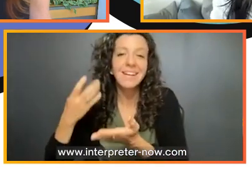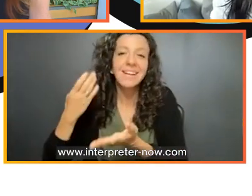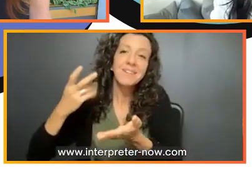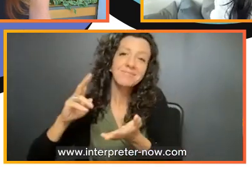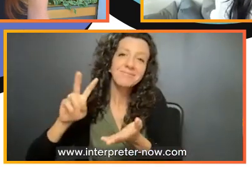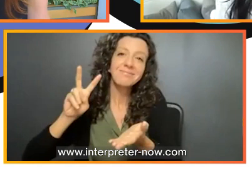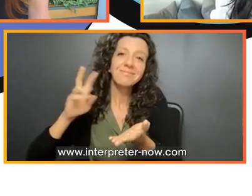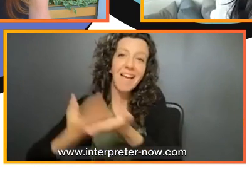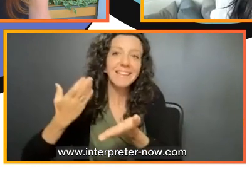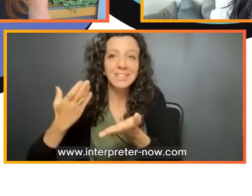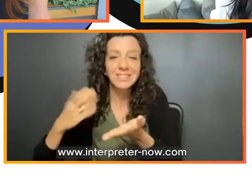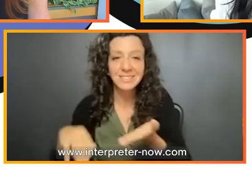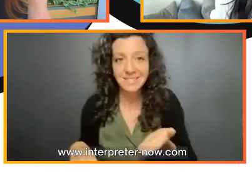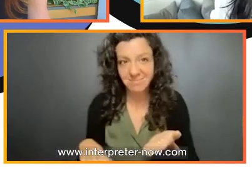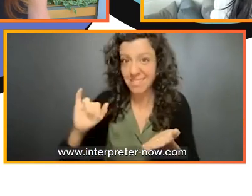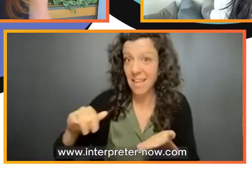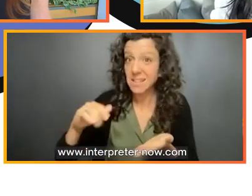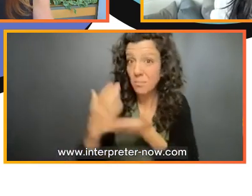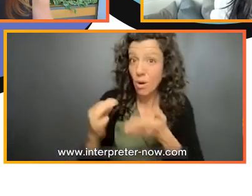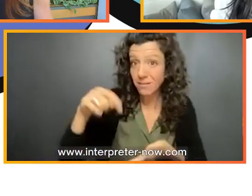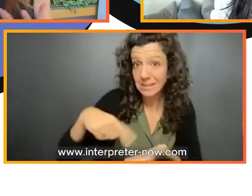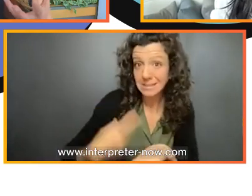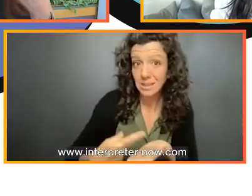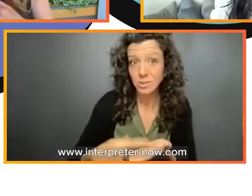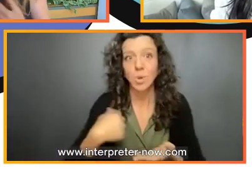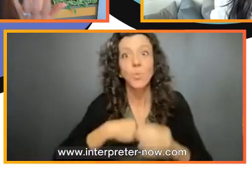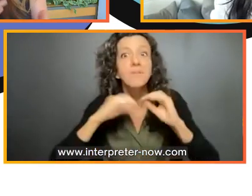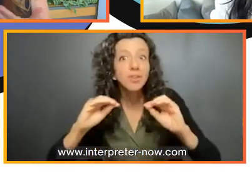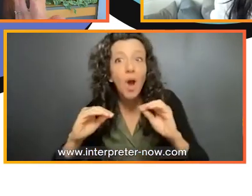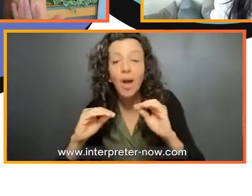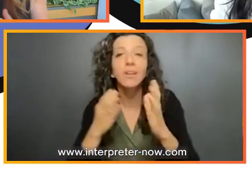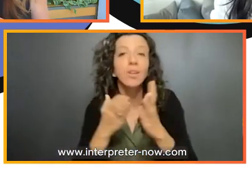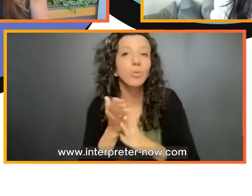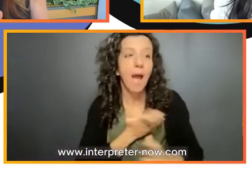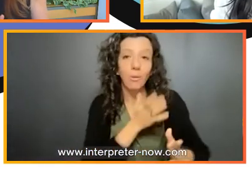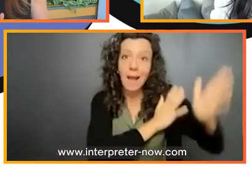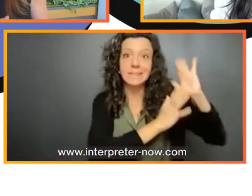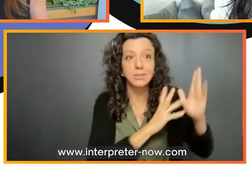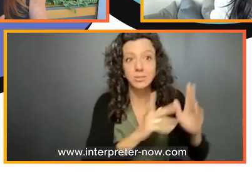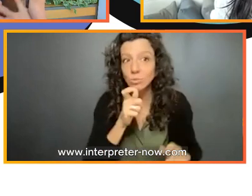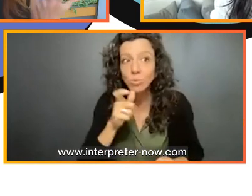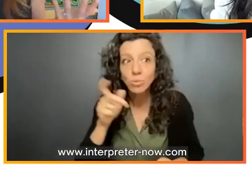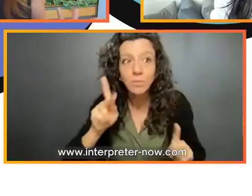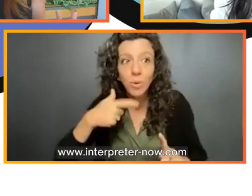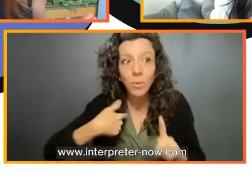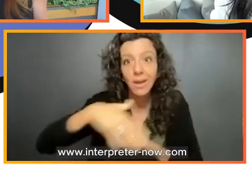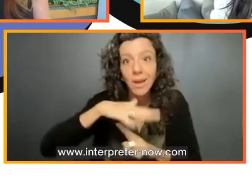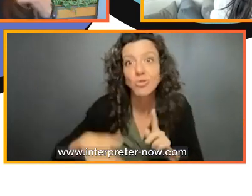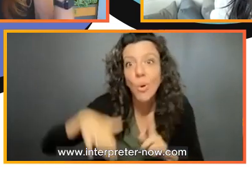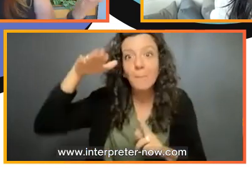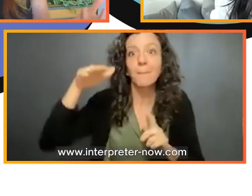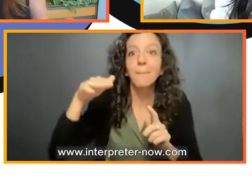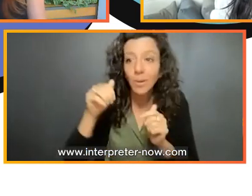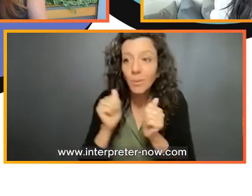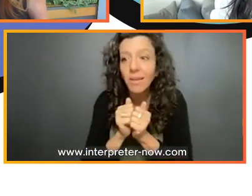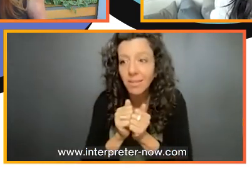which is a piece of this that we have been taught through our ancestors, through the people that brought us up,